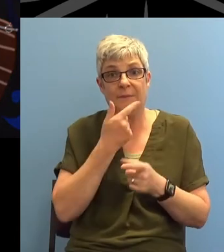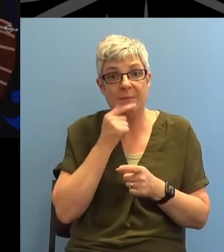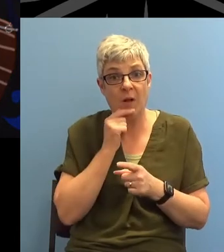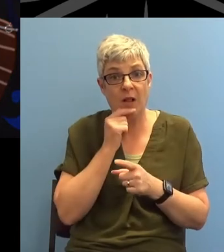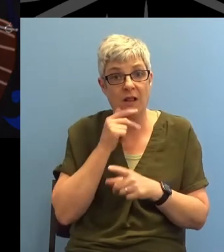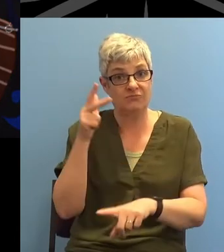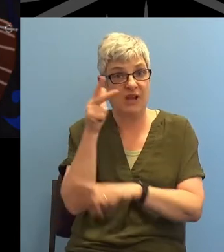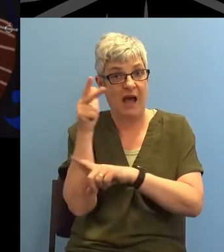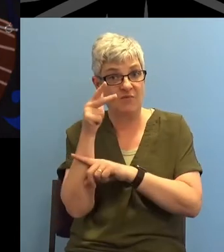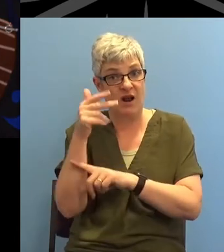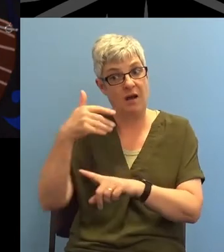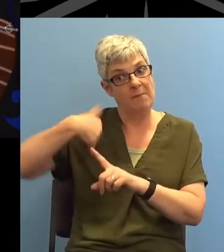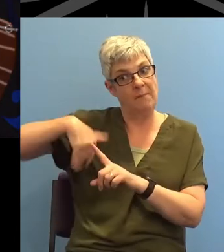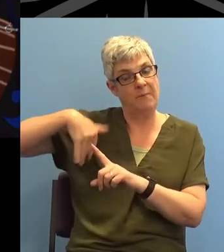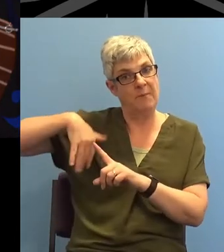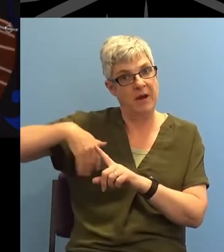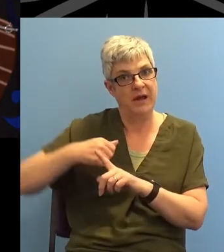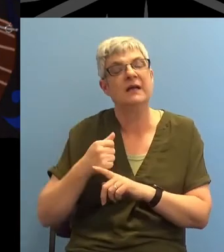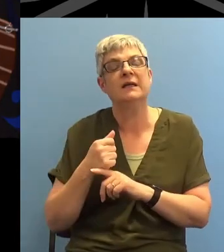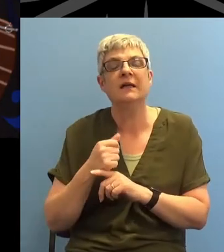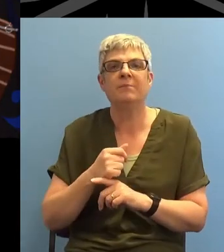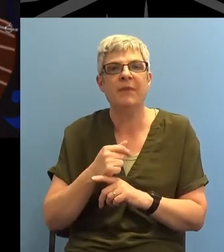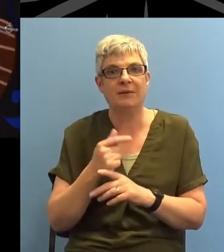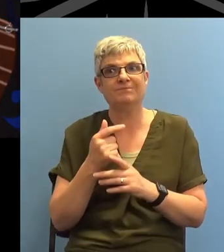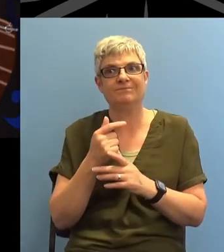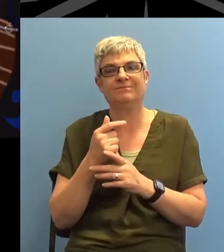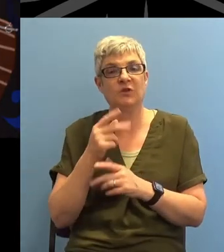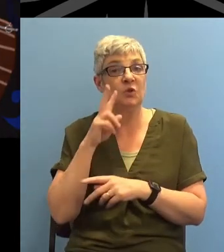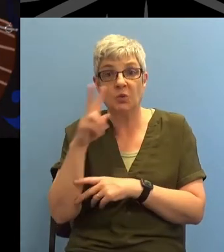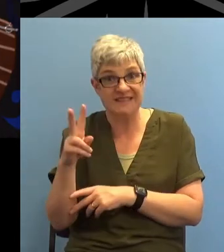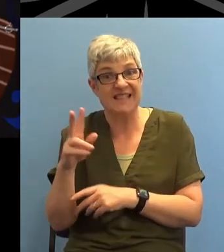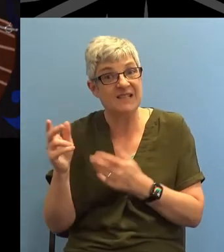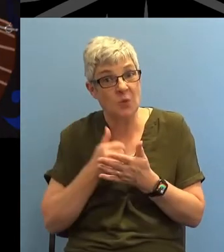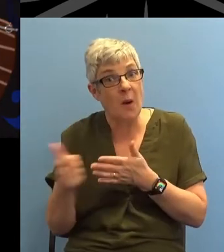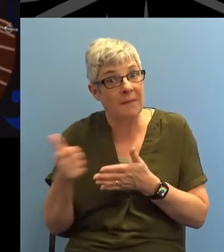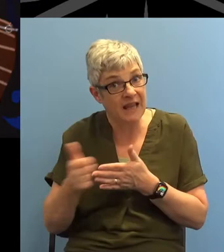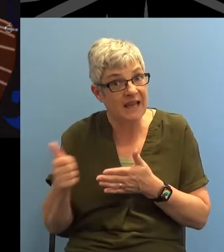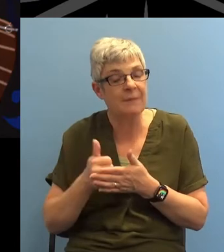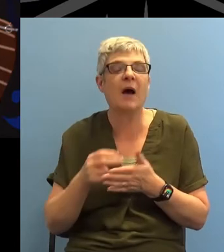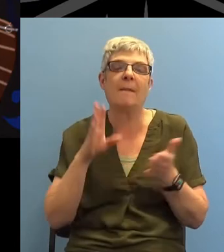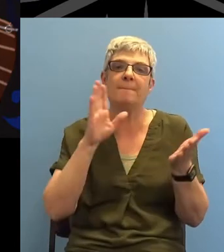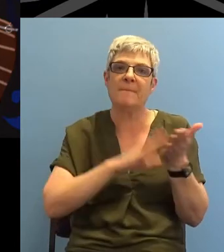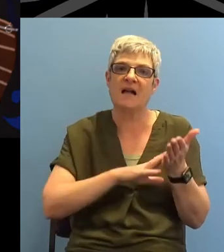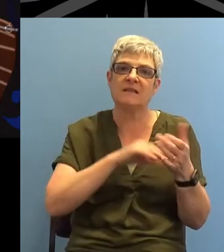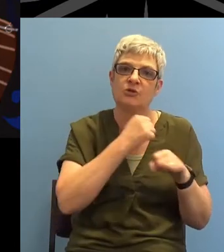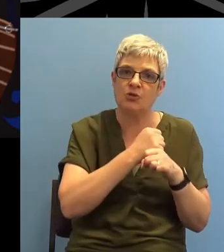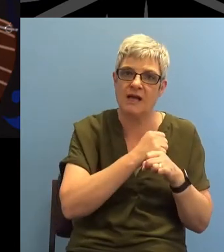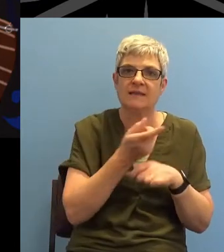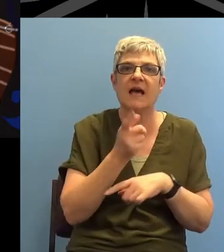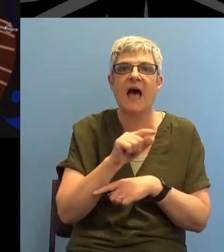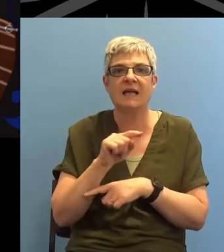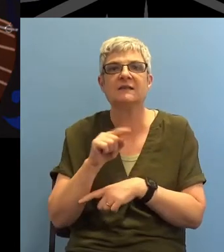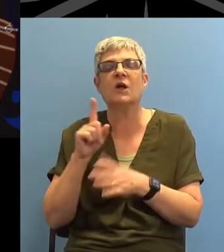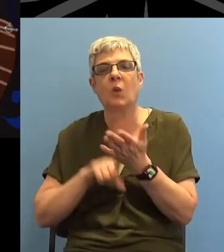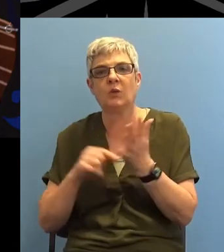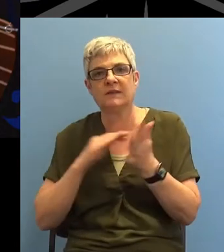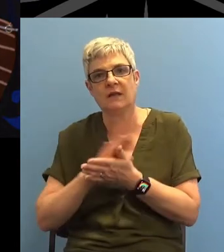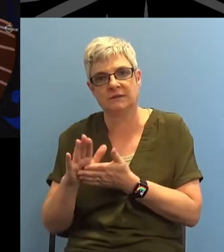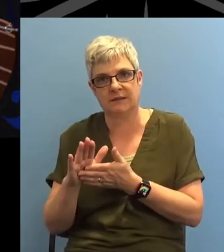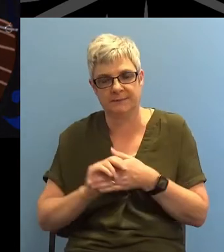camera that you won't see, but without whom none of this would happen, are Martin Grant and Lewis